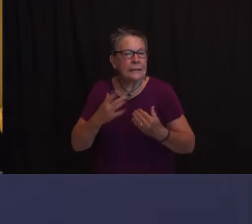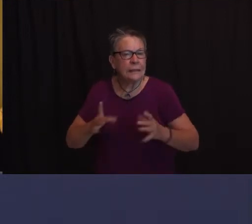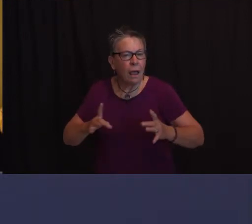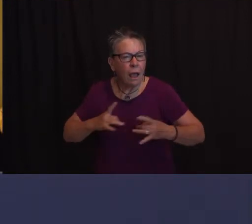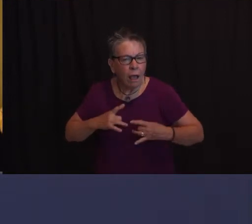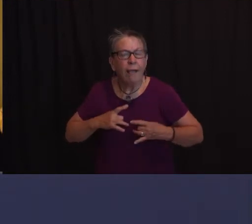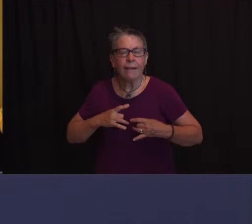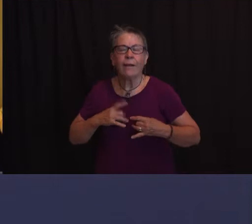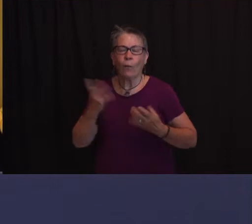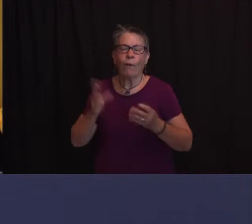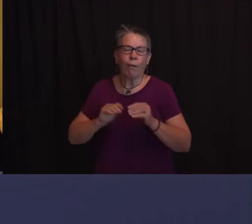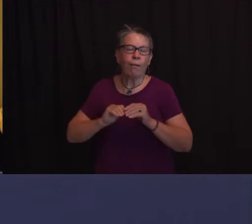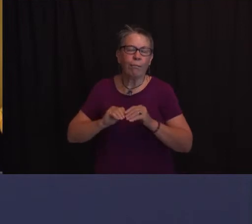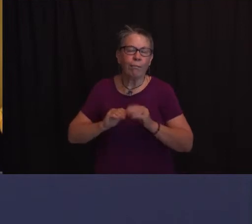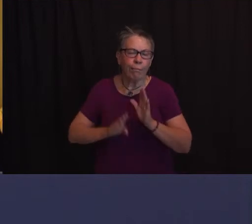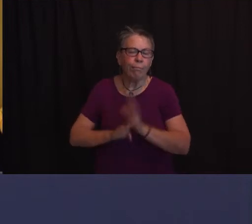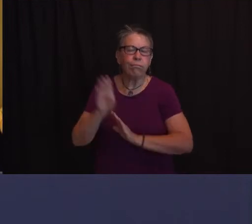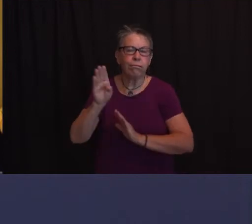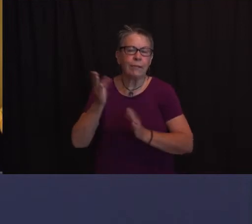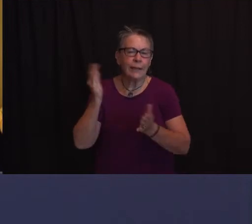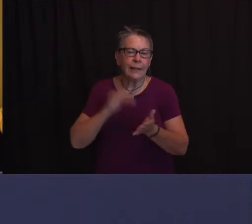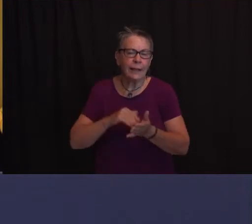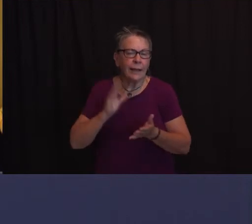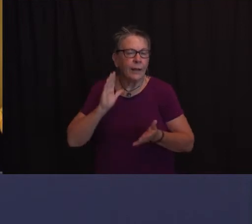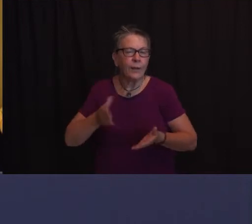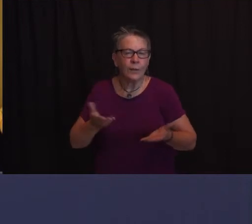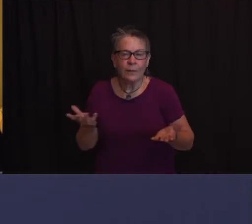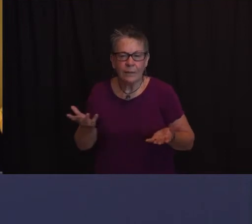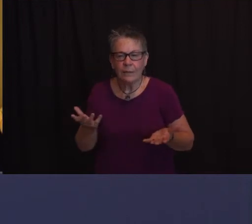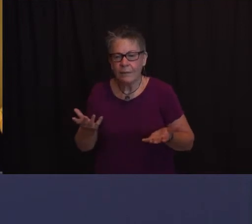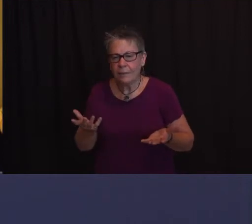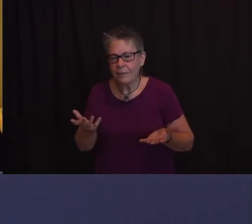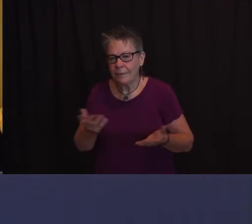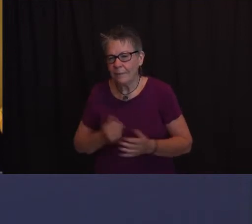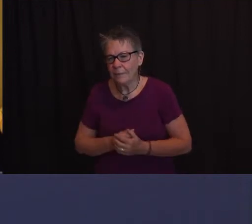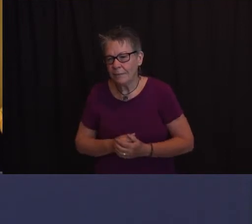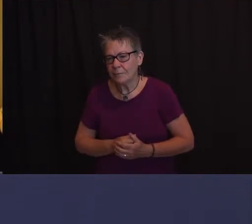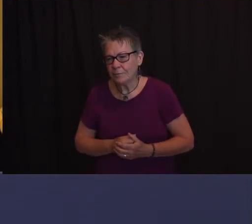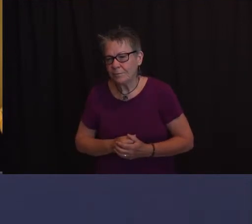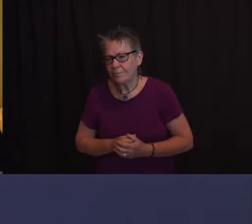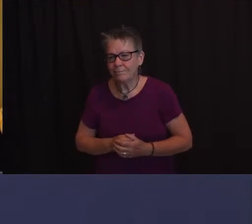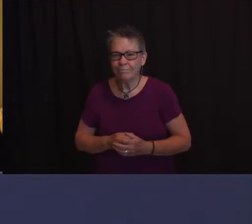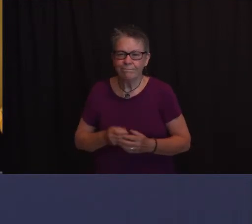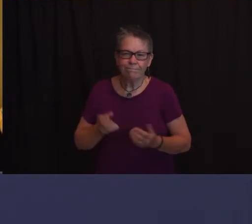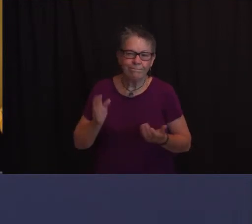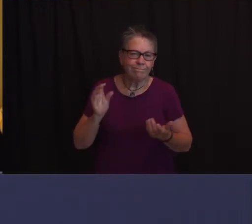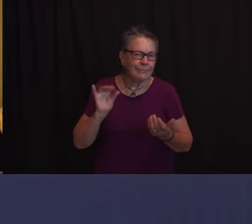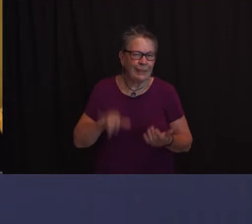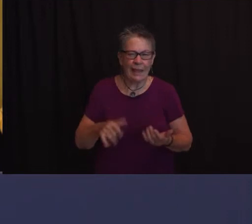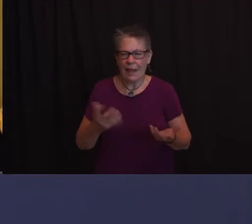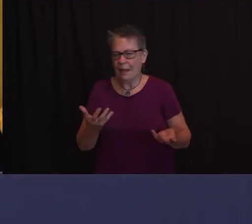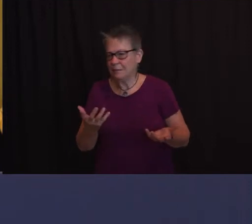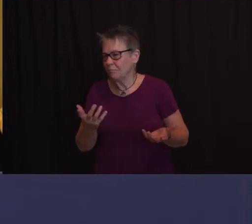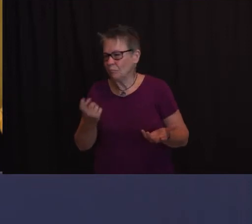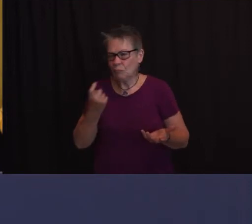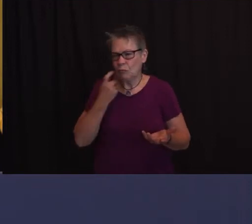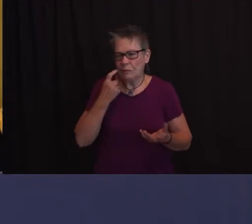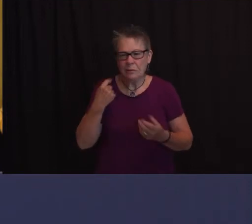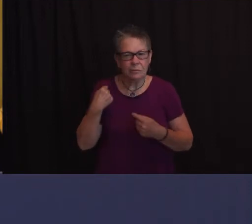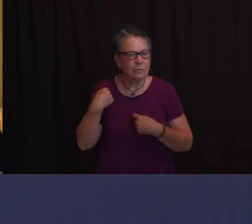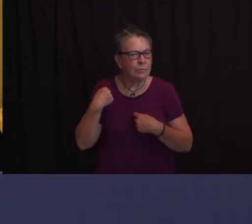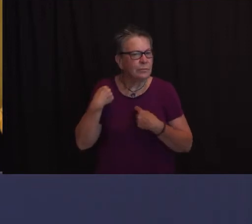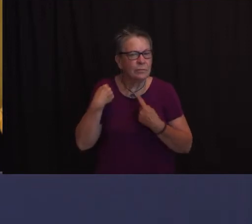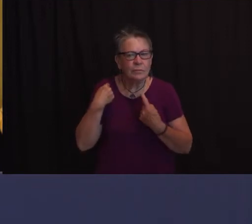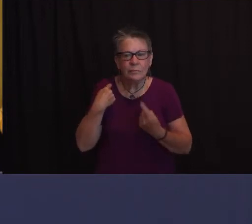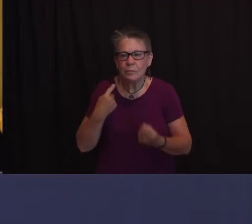assume a respiratory illness is presented, and the default assumption over the past 16 months has been you've got COVID. In